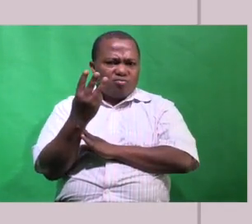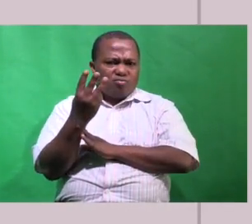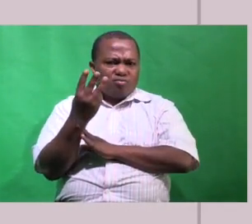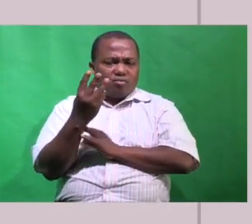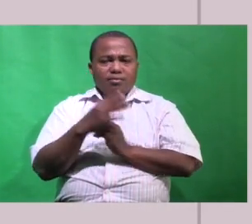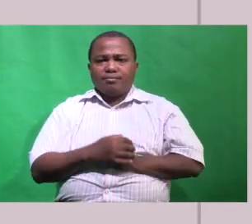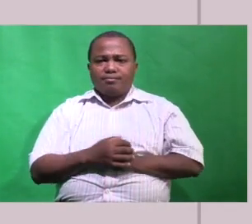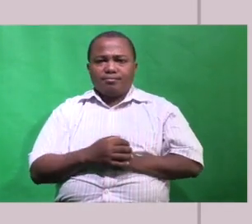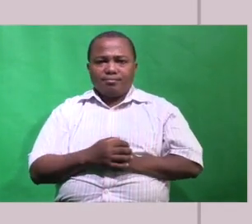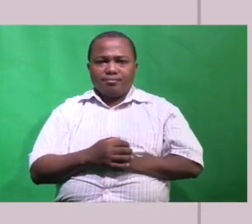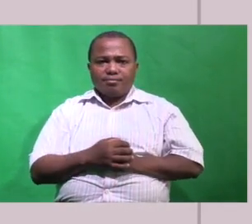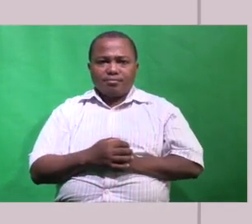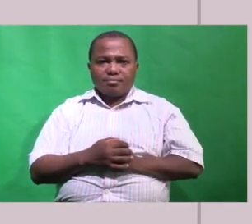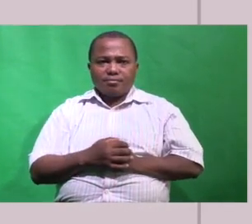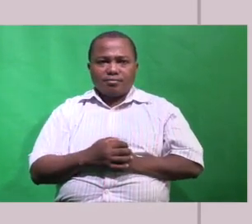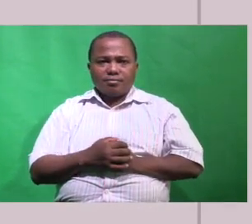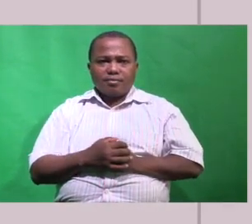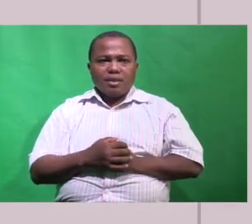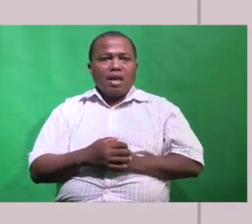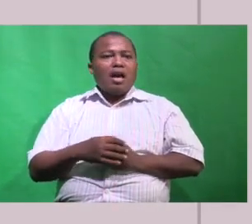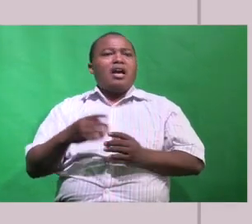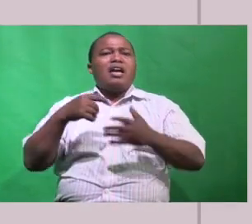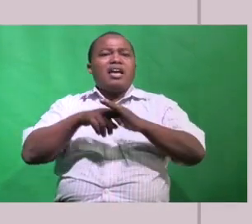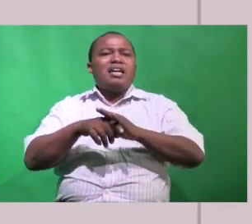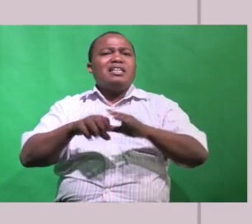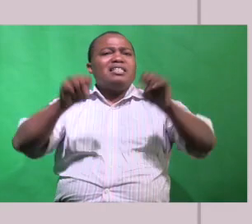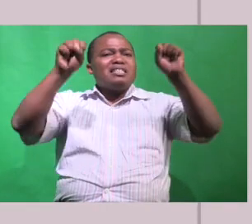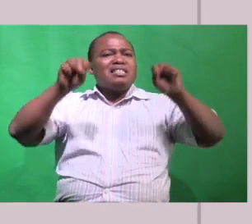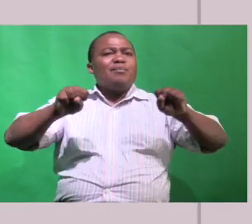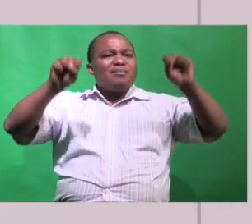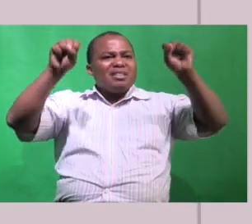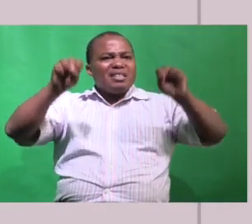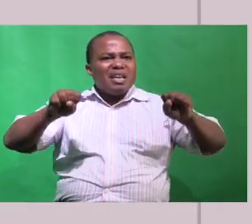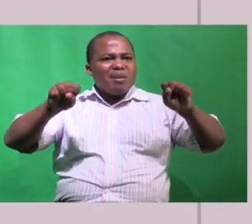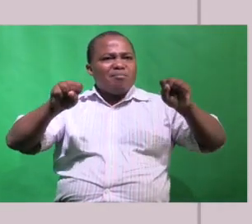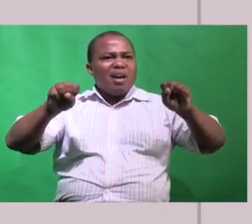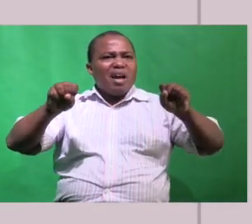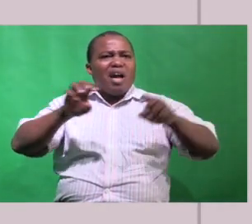2013, 13th September 2013,